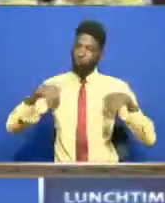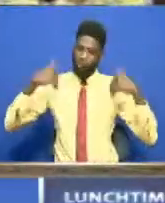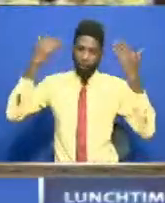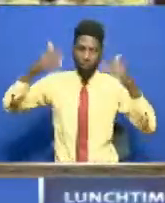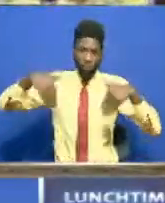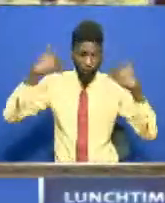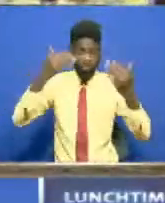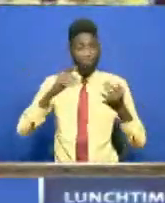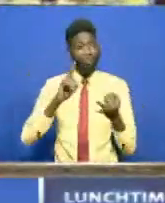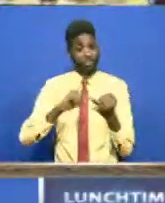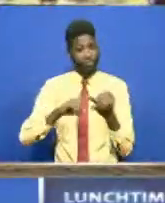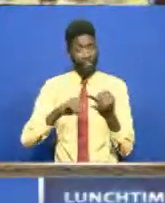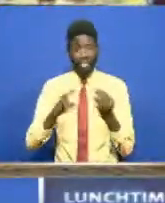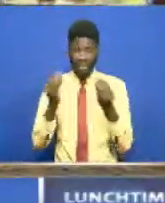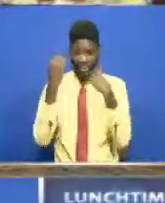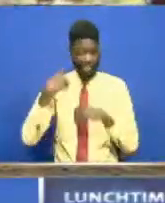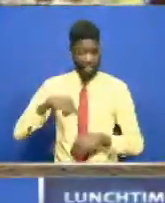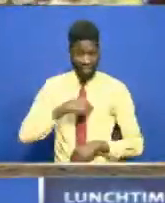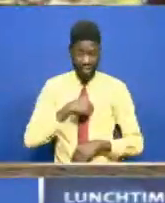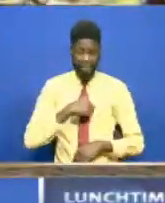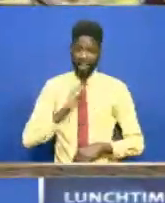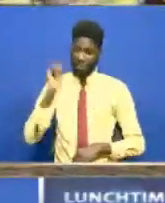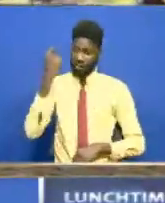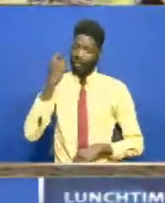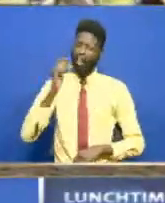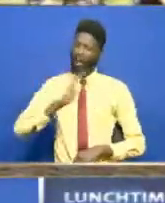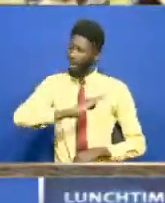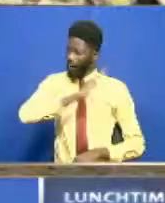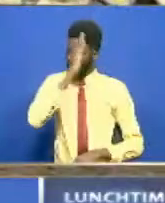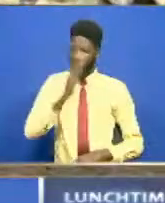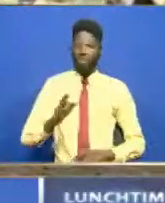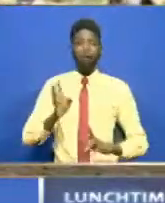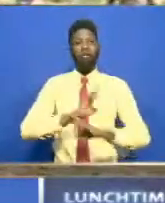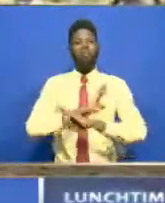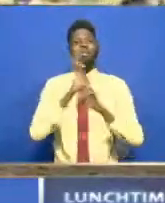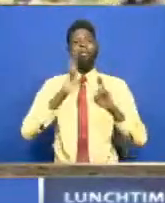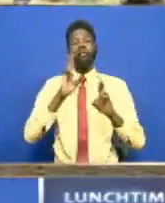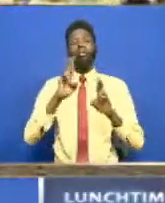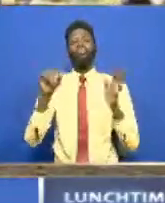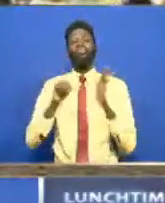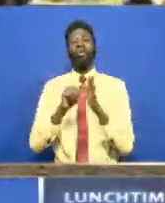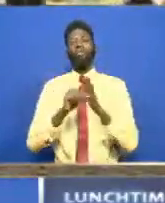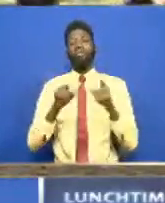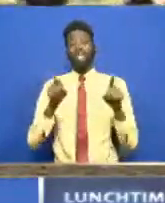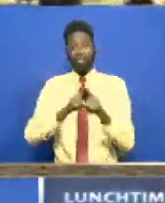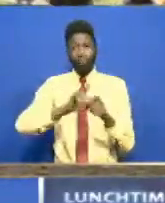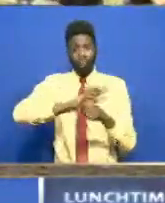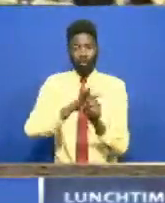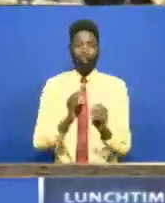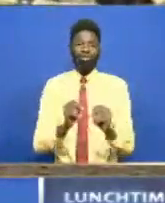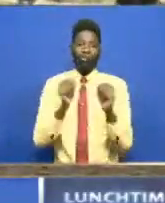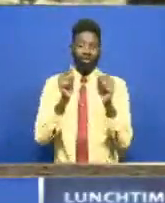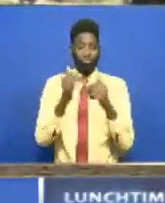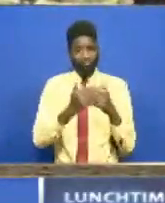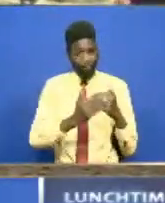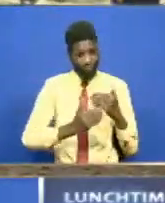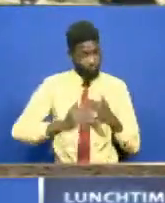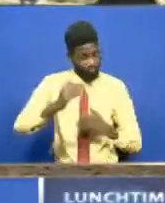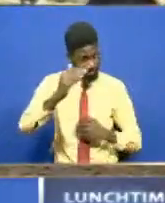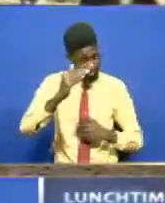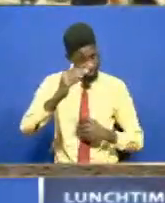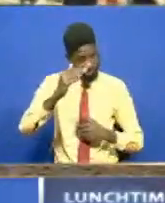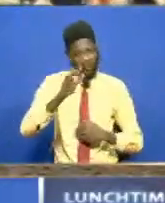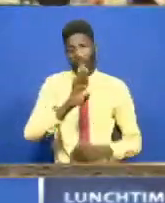our country has never been prepared to deal with such a pandemic. Going forward, and what the BBI